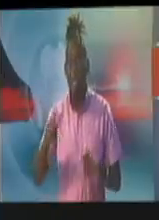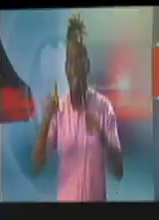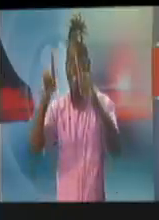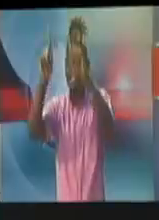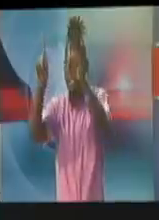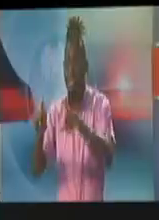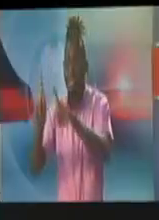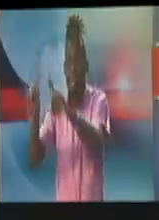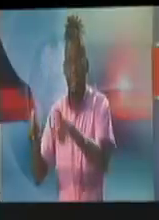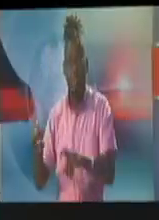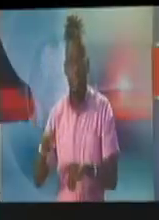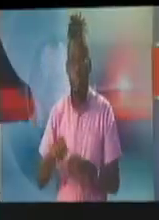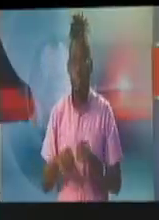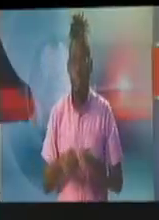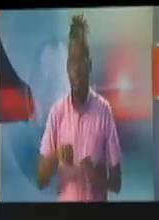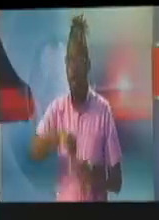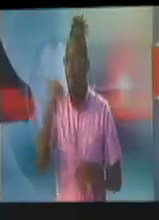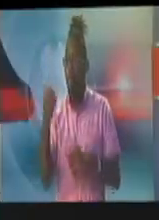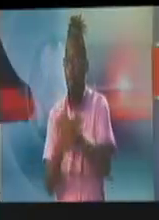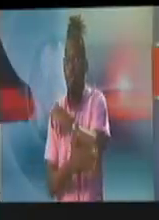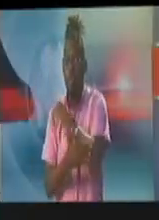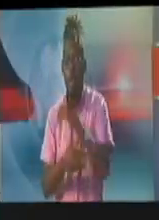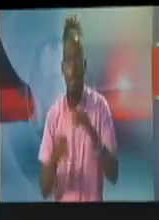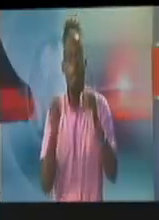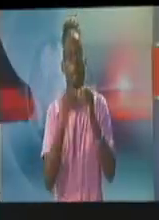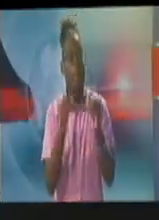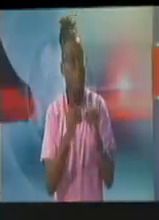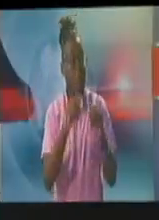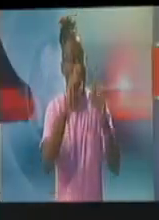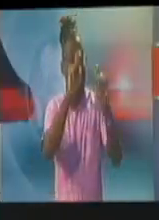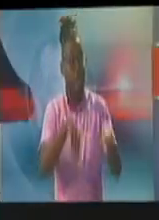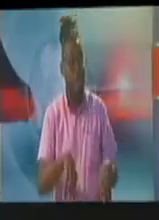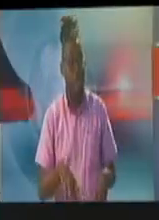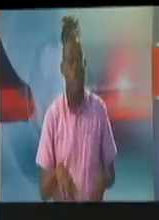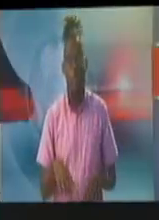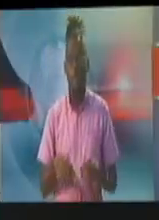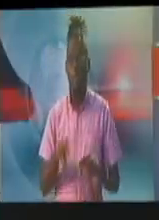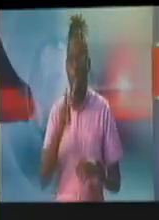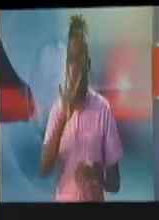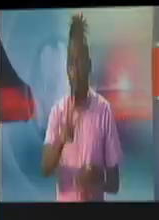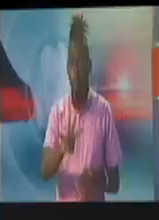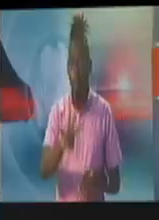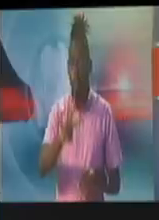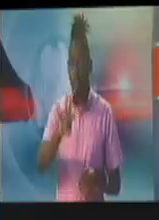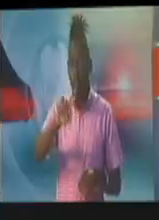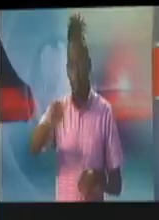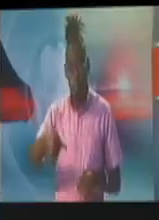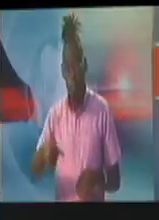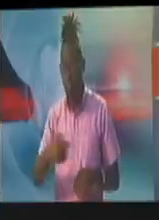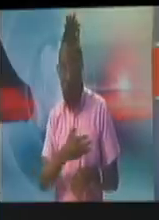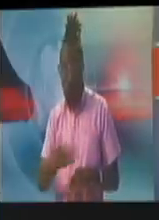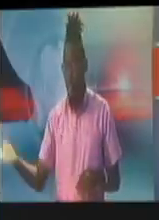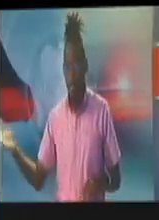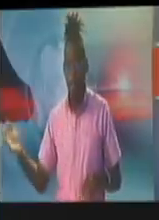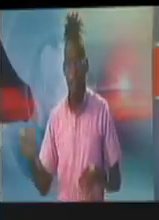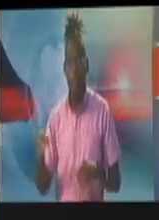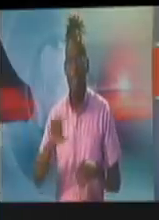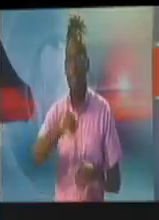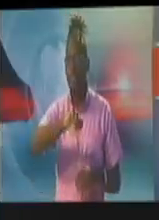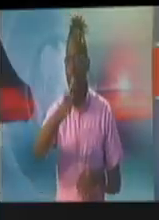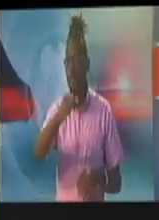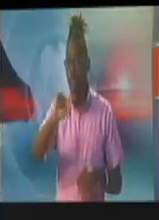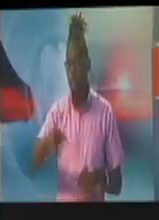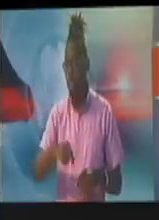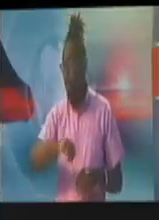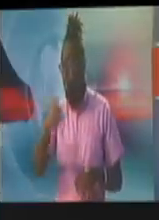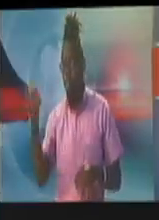on. But the question is, with our 4,000 donated, and the 10,000 that we purchased, do you believe that this